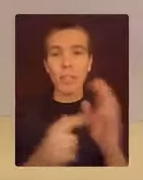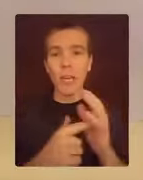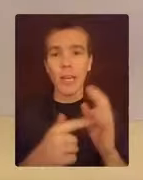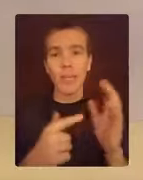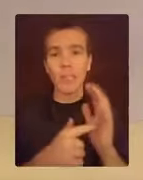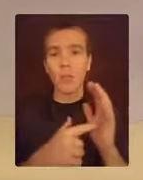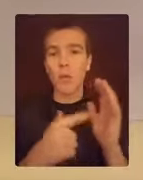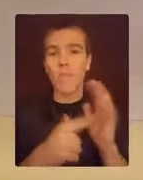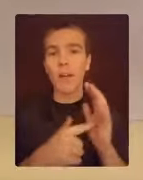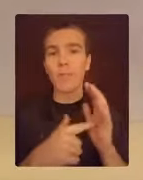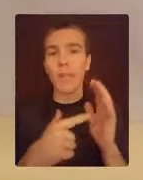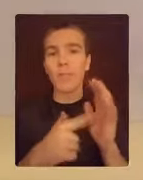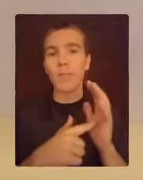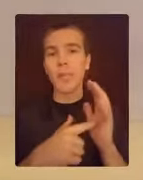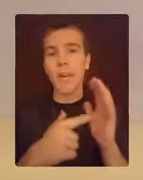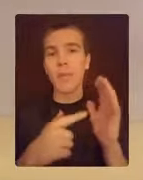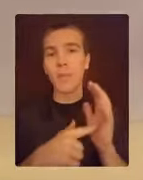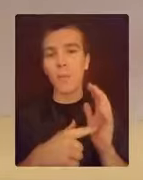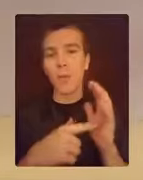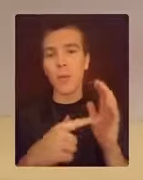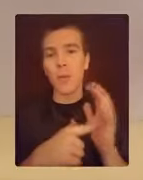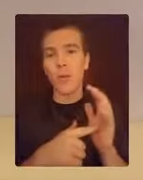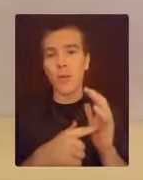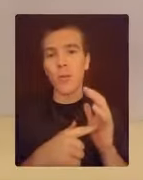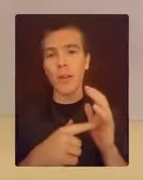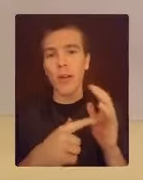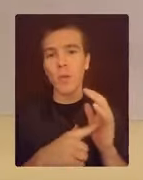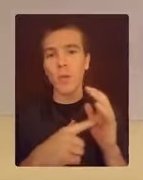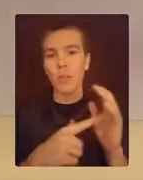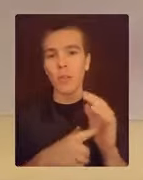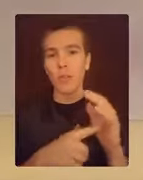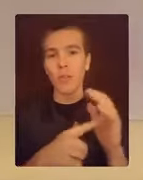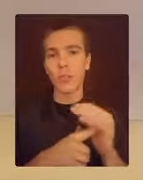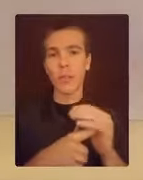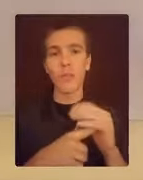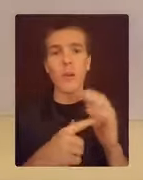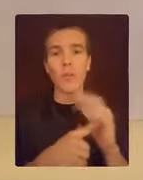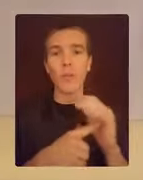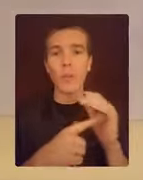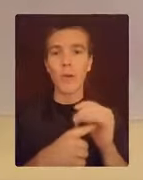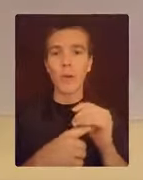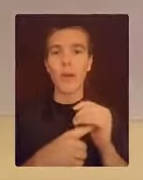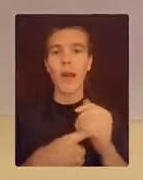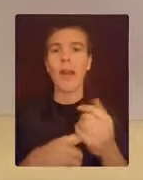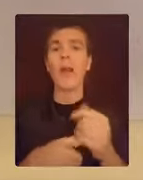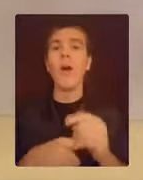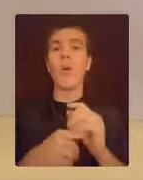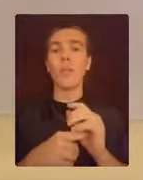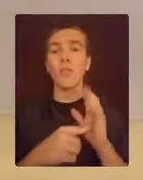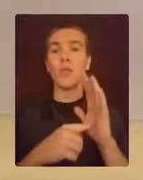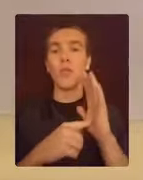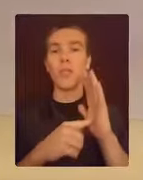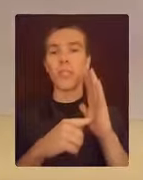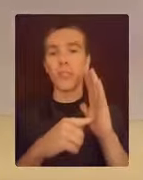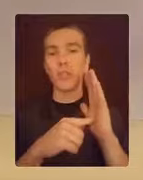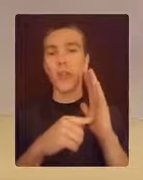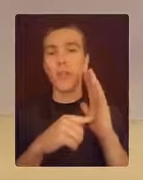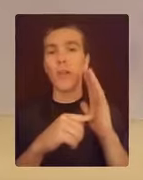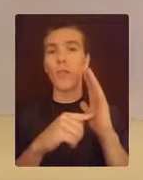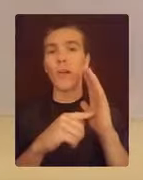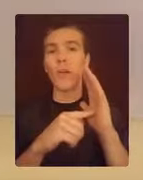reality check at least 25 times a day before the day you want to lucid dream, whether it be poking your hand. Once you do this